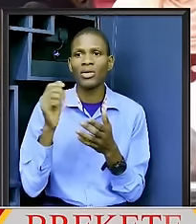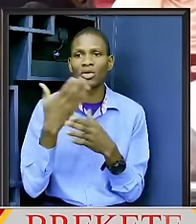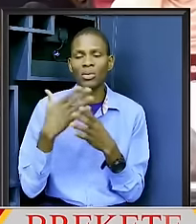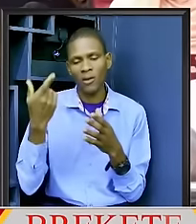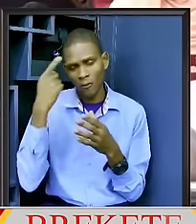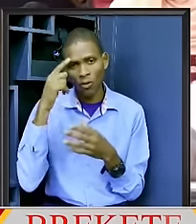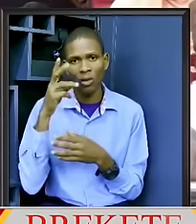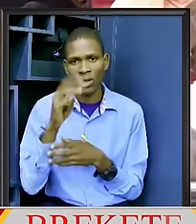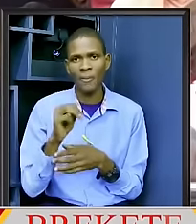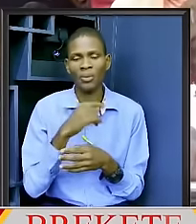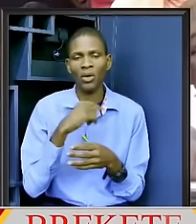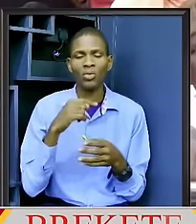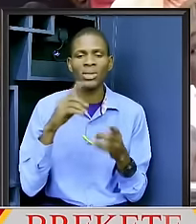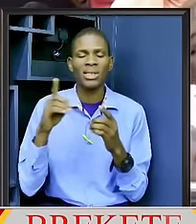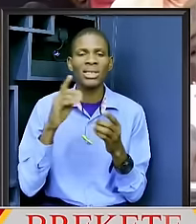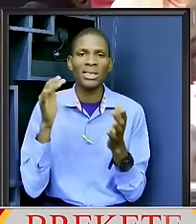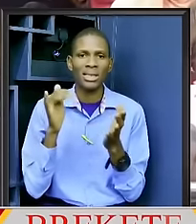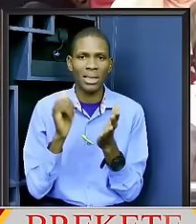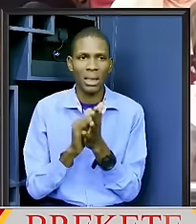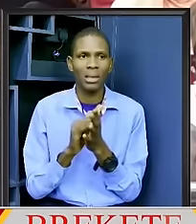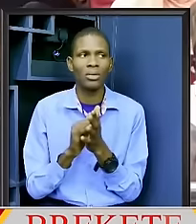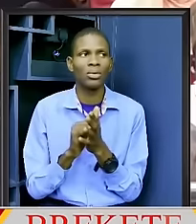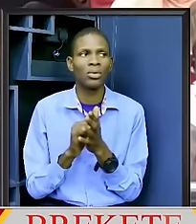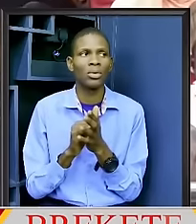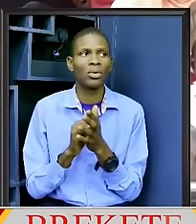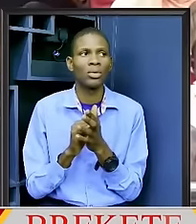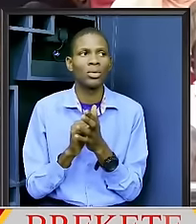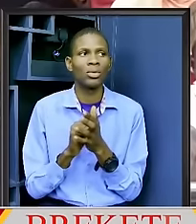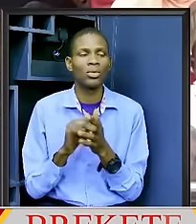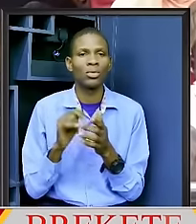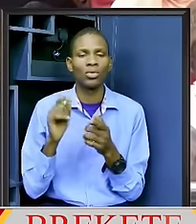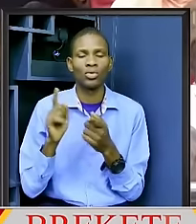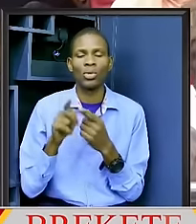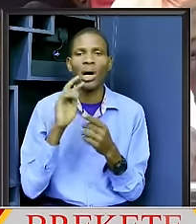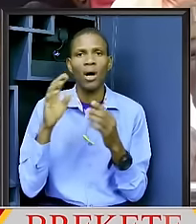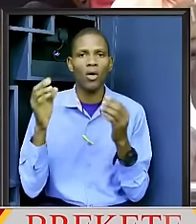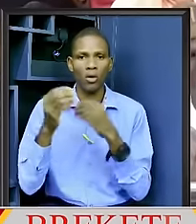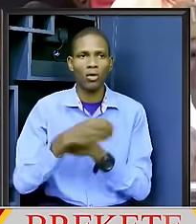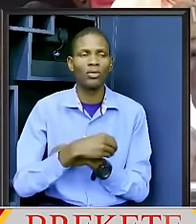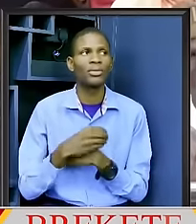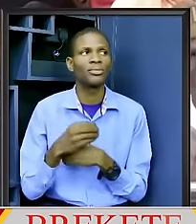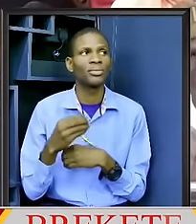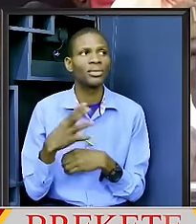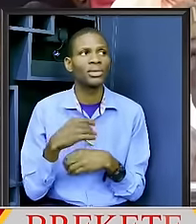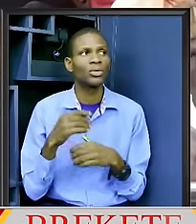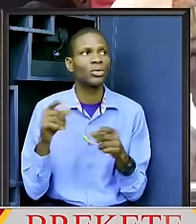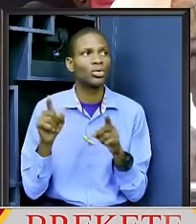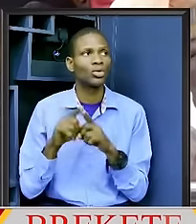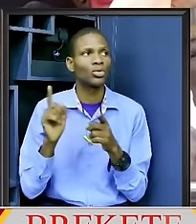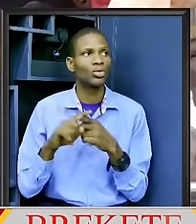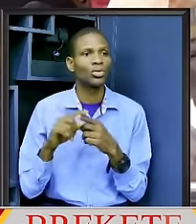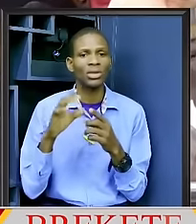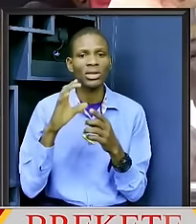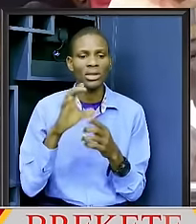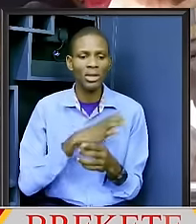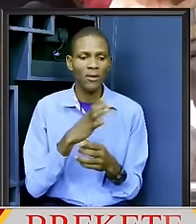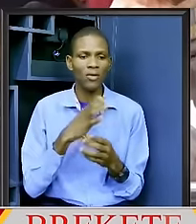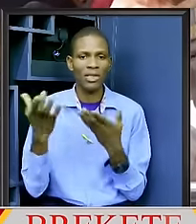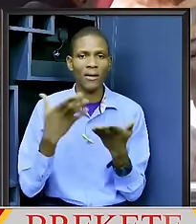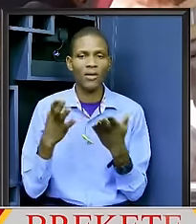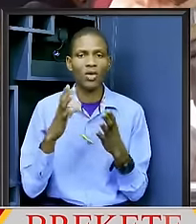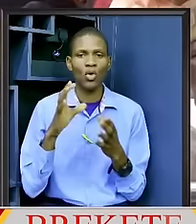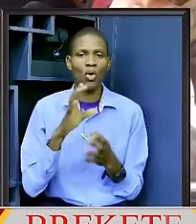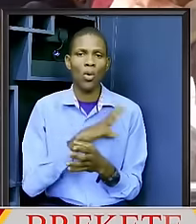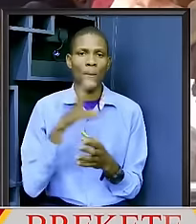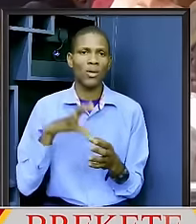something for them. And we did that to our office and also Civil Service Commission. After we